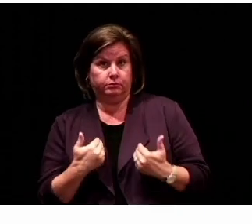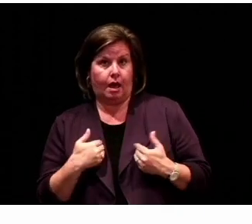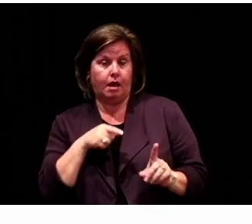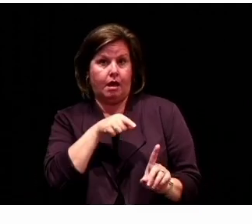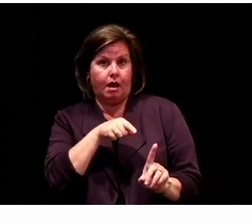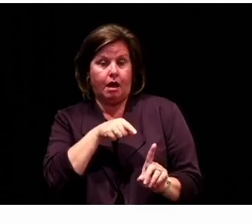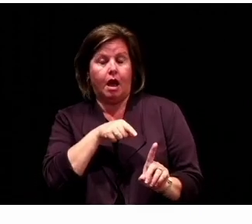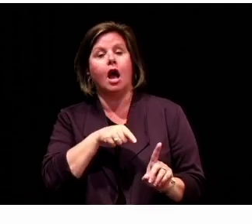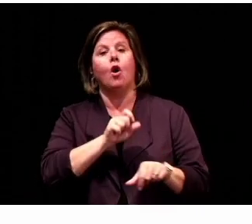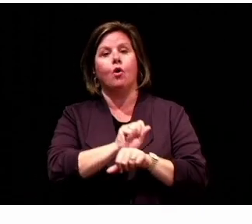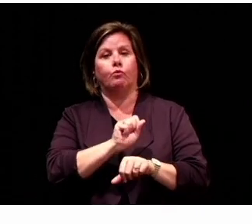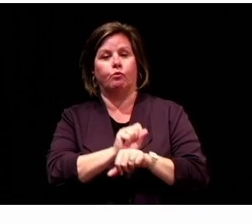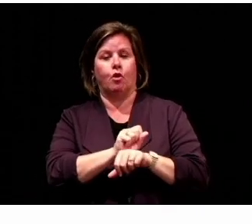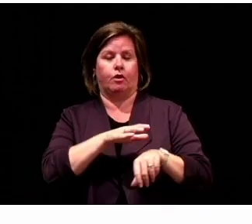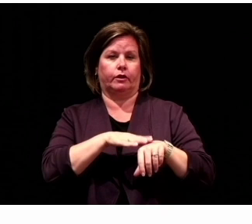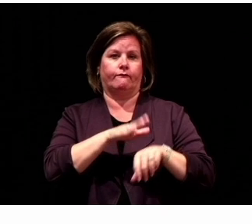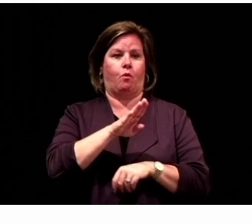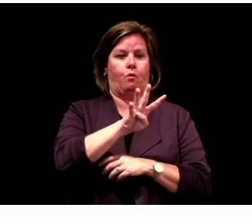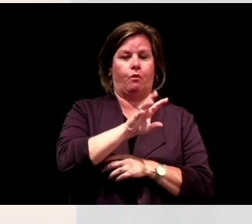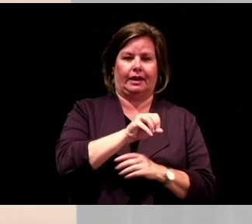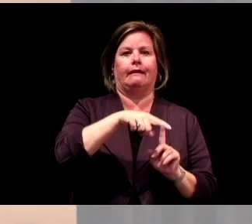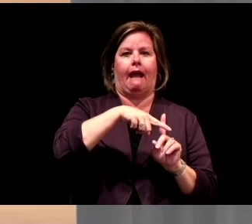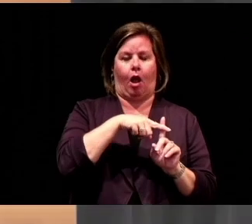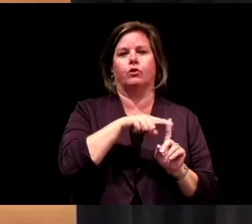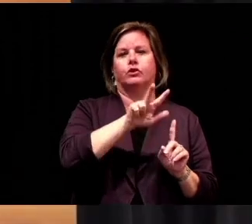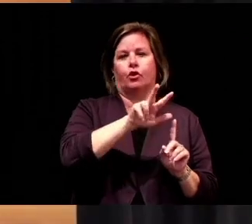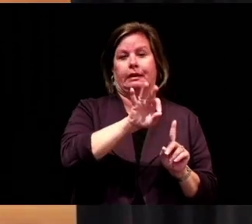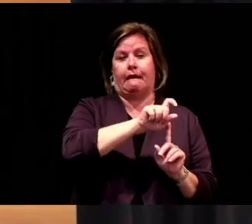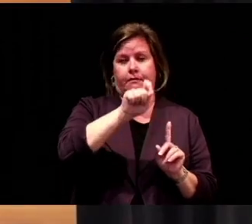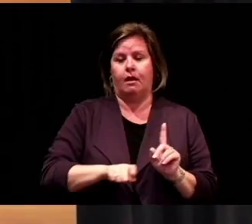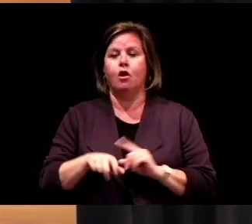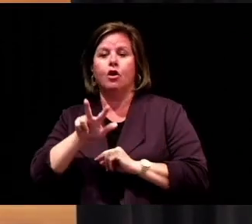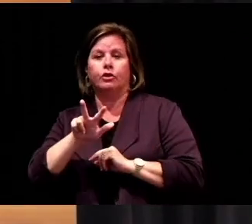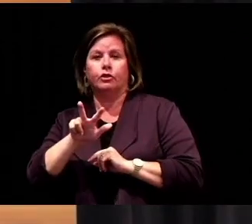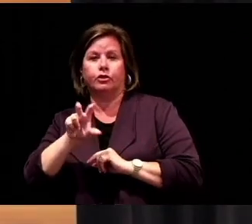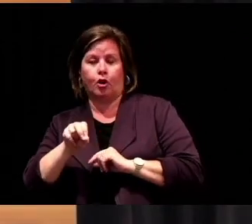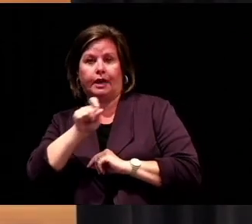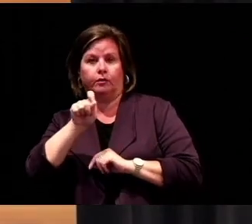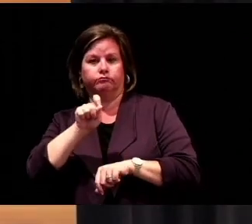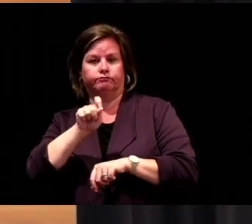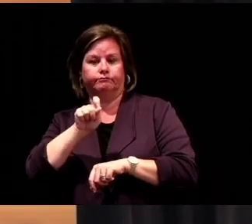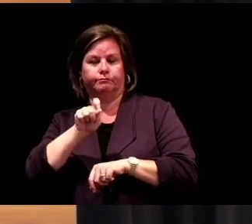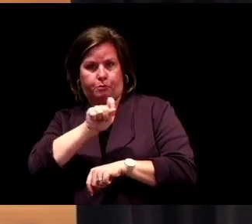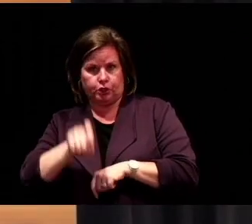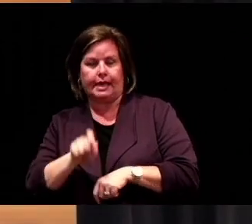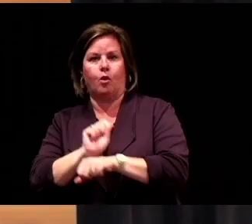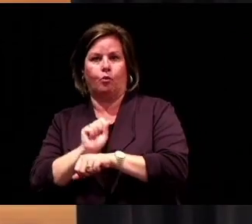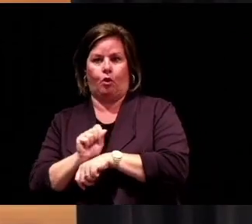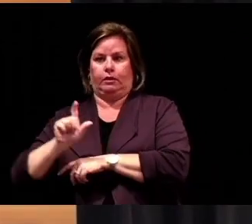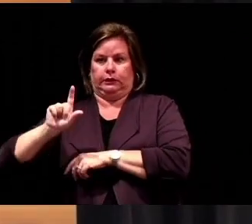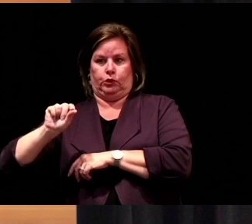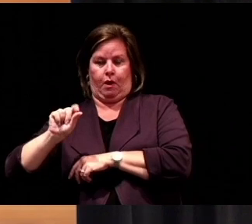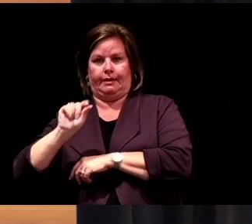Some years it goes even higher, 17% or 18%. And I've seen nationally sometimes it goes down to around